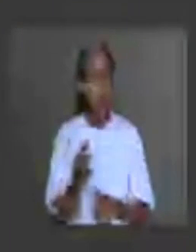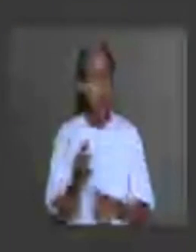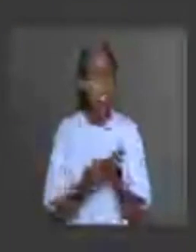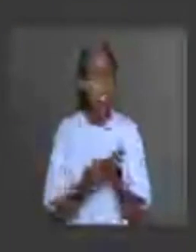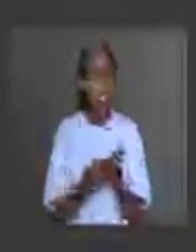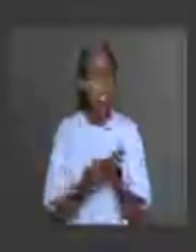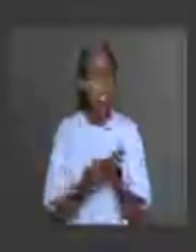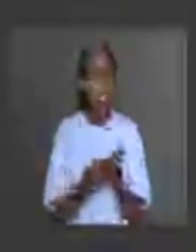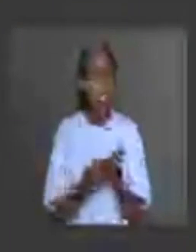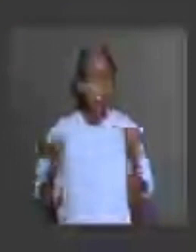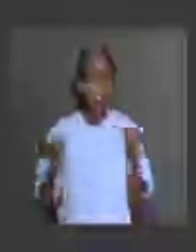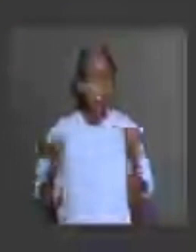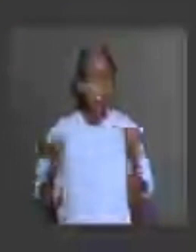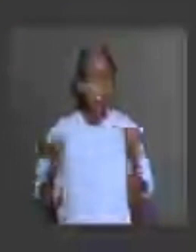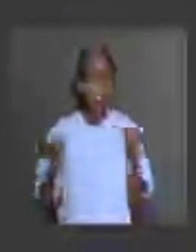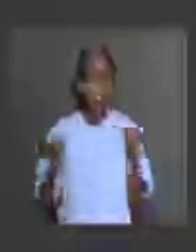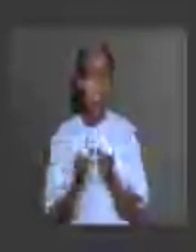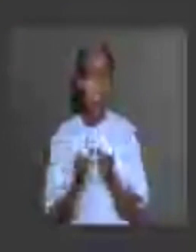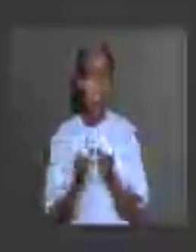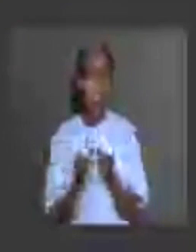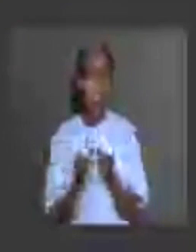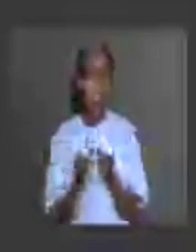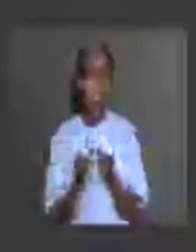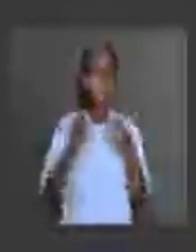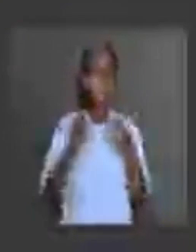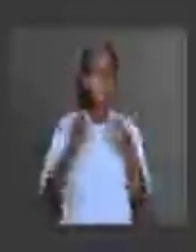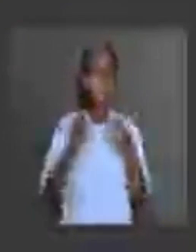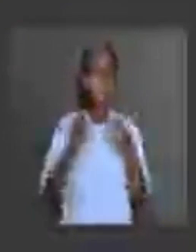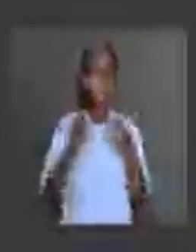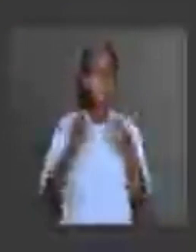pair belonging to the function f.